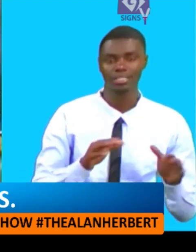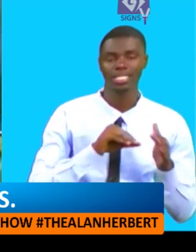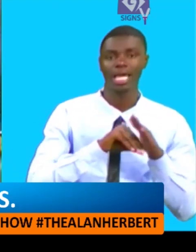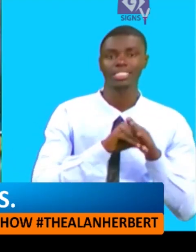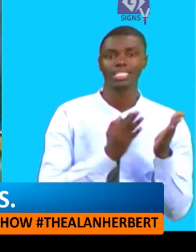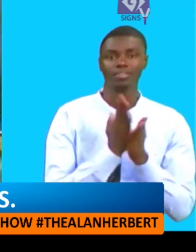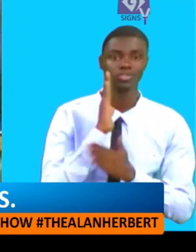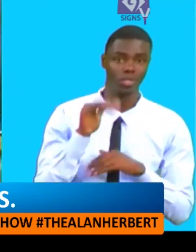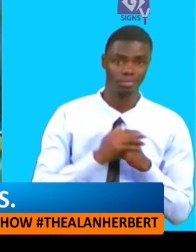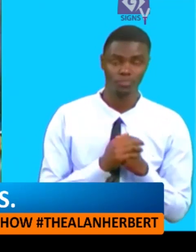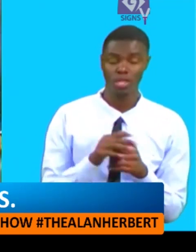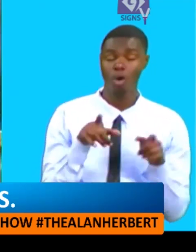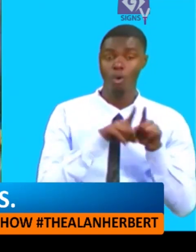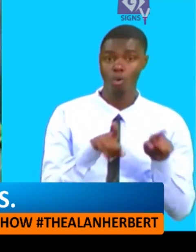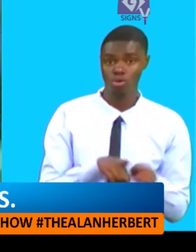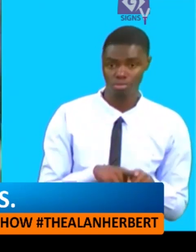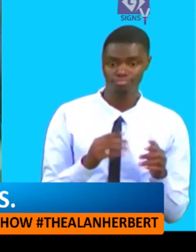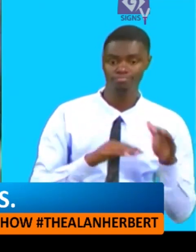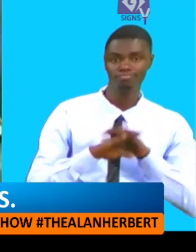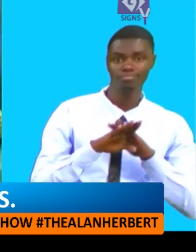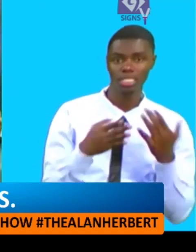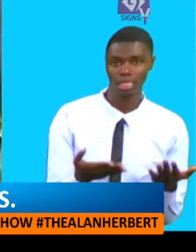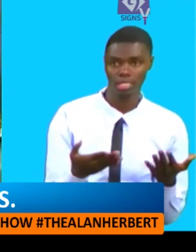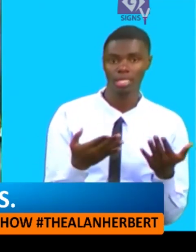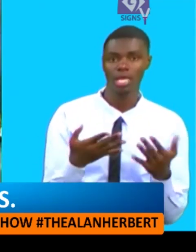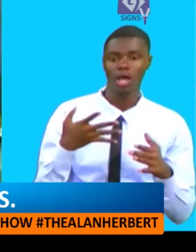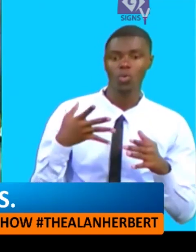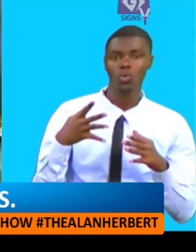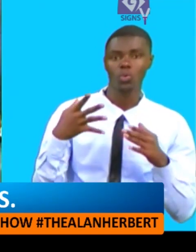access services. So this also has helped a lot.